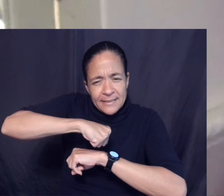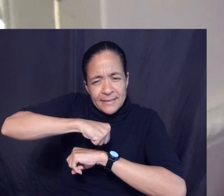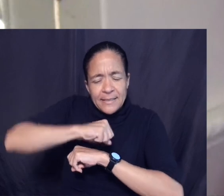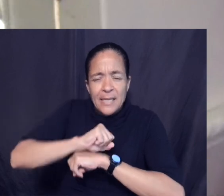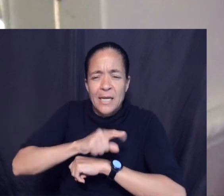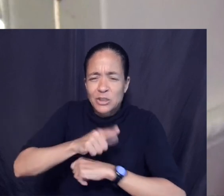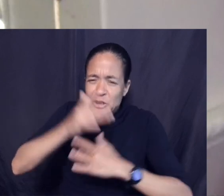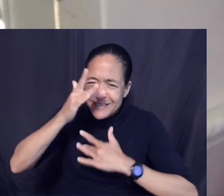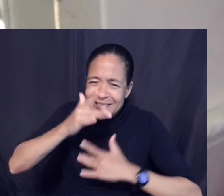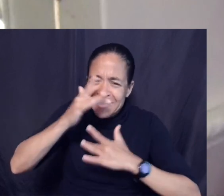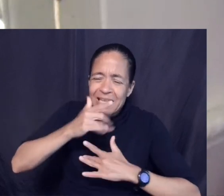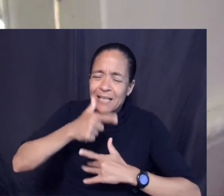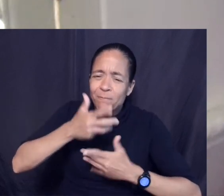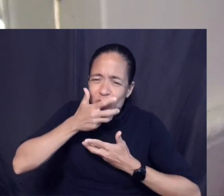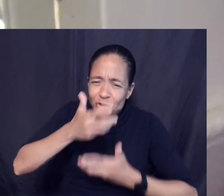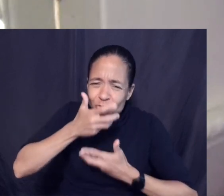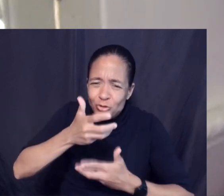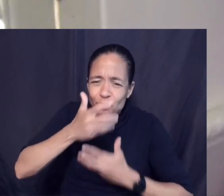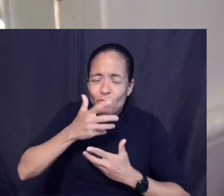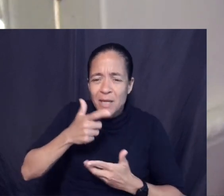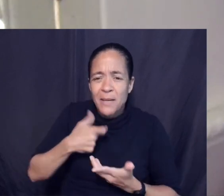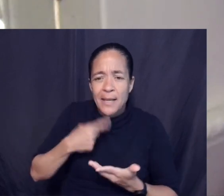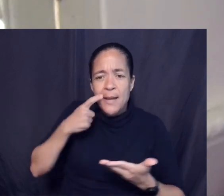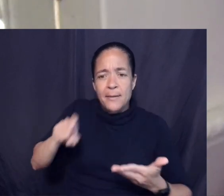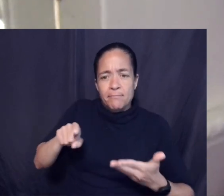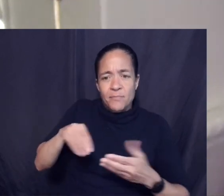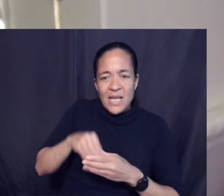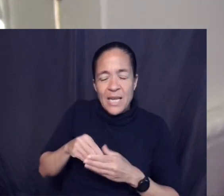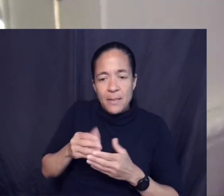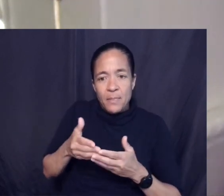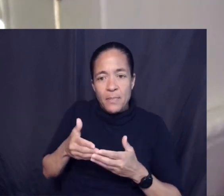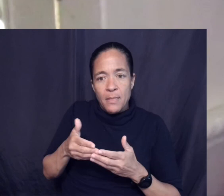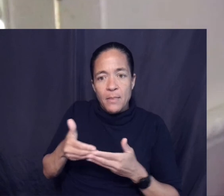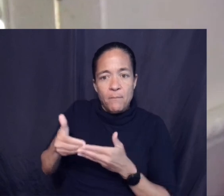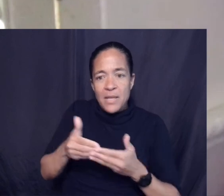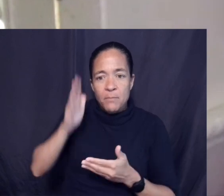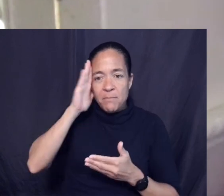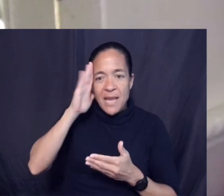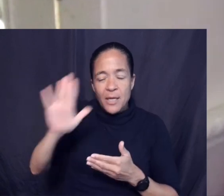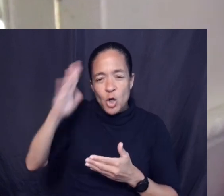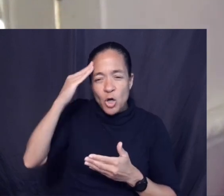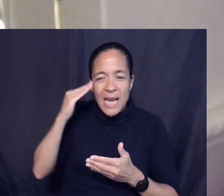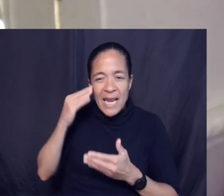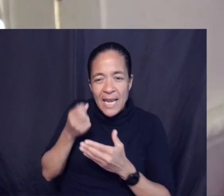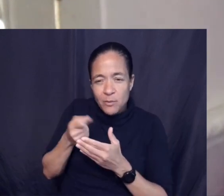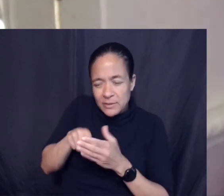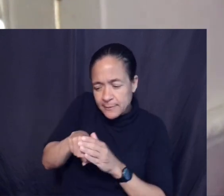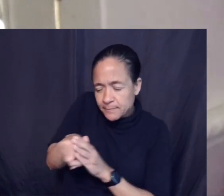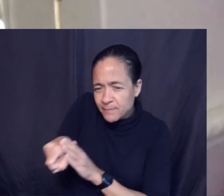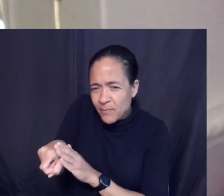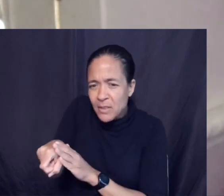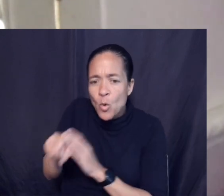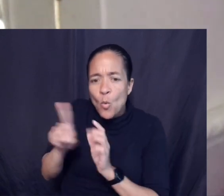was sick and screaming. And I found her in her bassinet with her head sort of lodged in a place where she couldn't